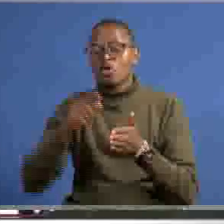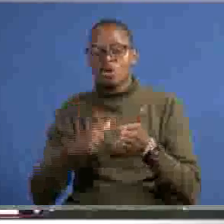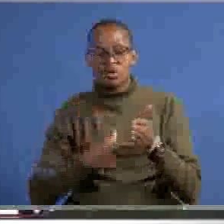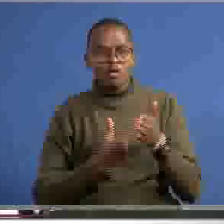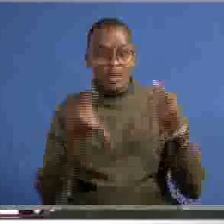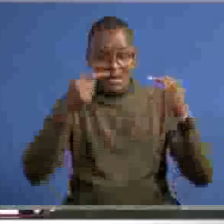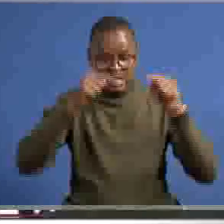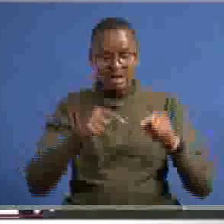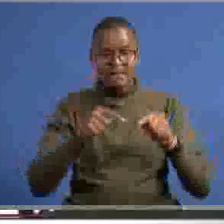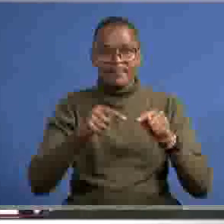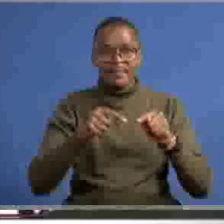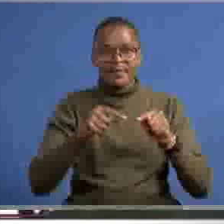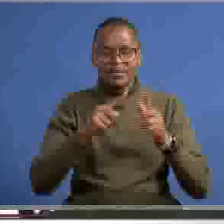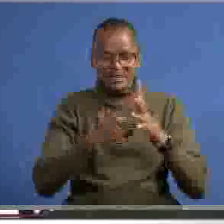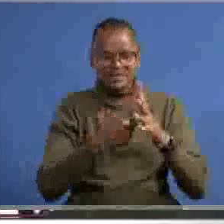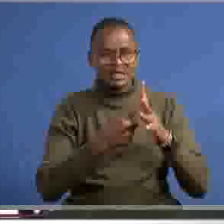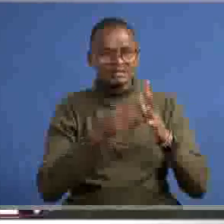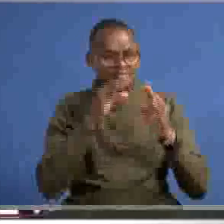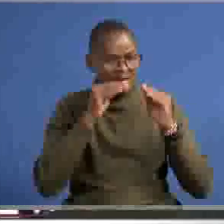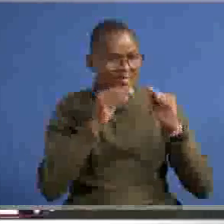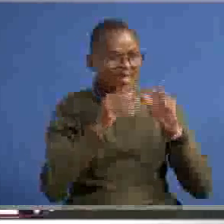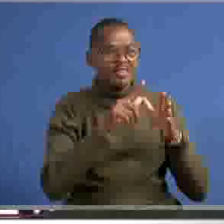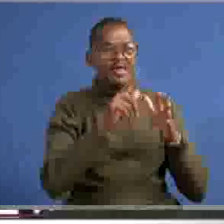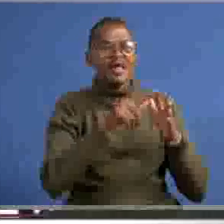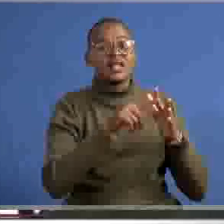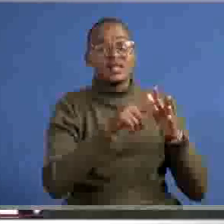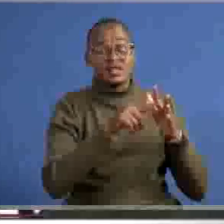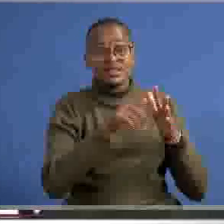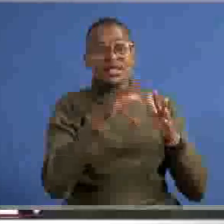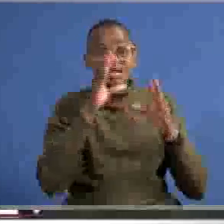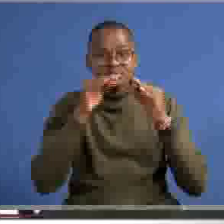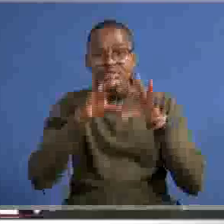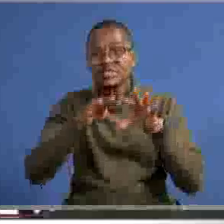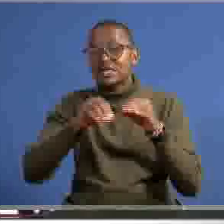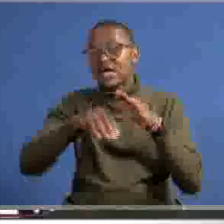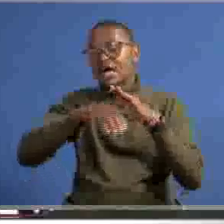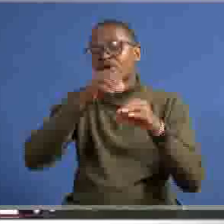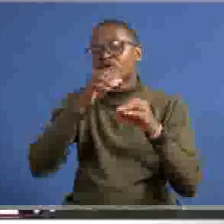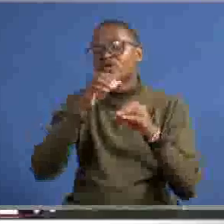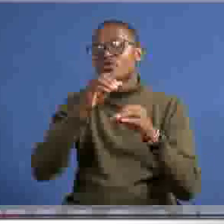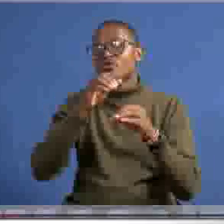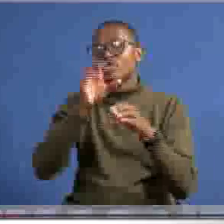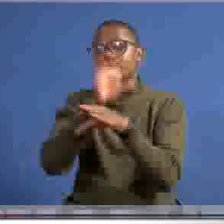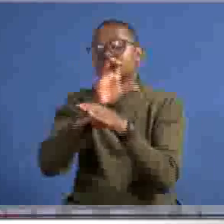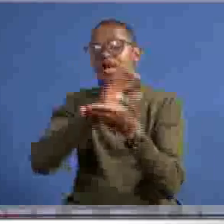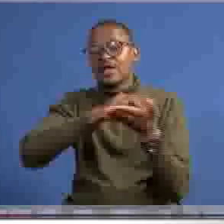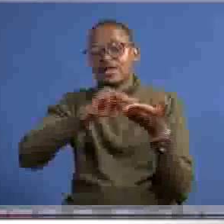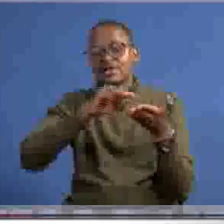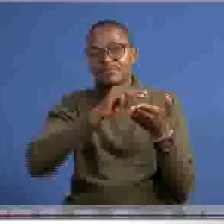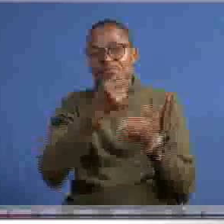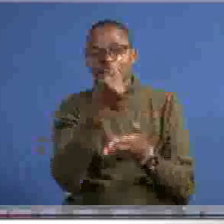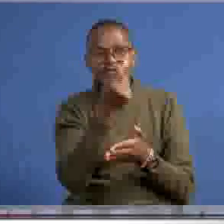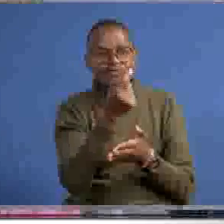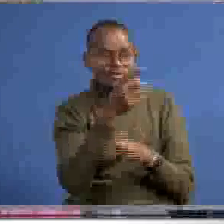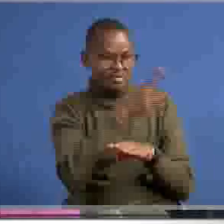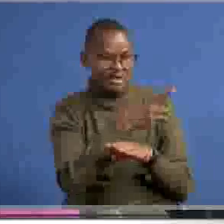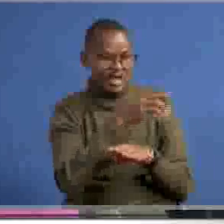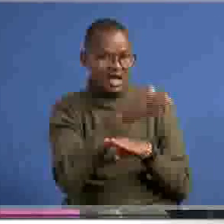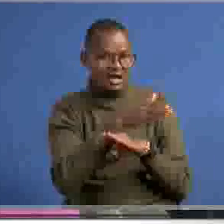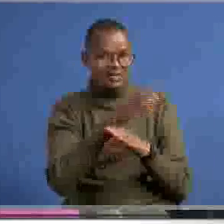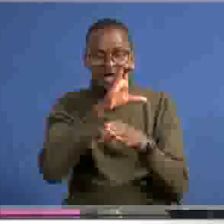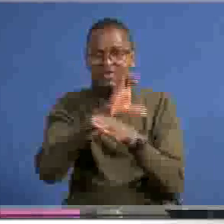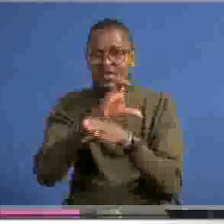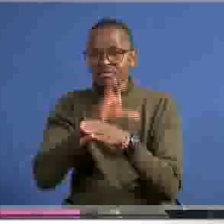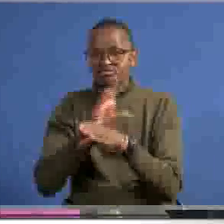guest of honor will come he will begin to give a speech and in the speech then he takes us out of a charged message few days after the Anglican Church